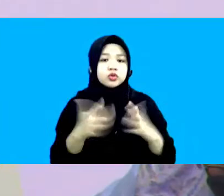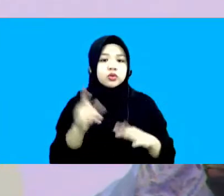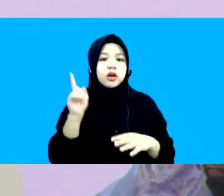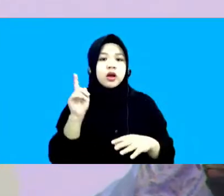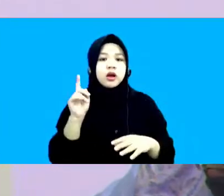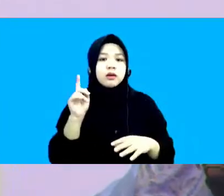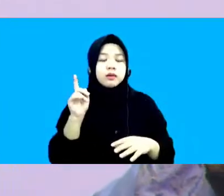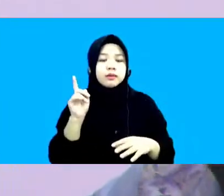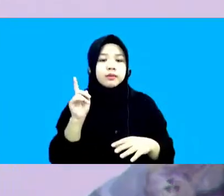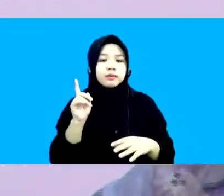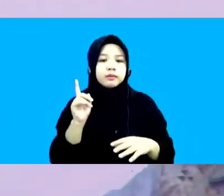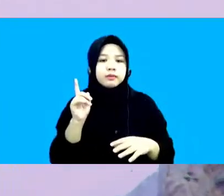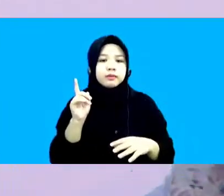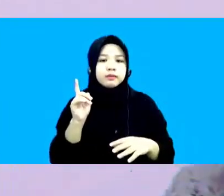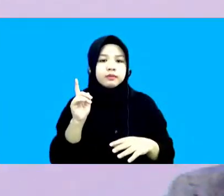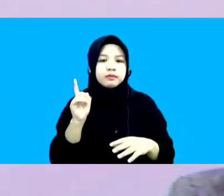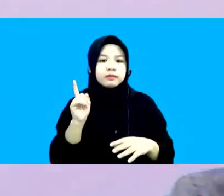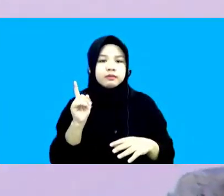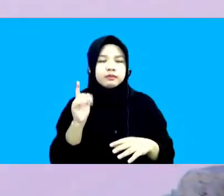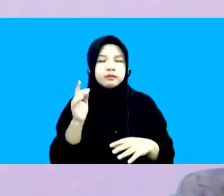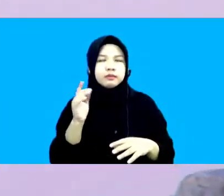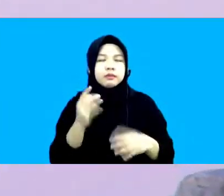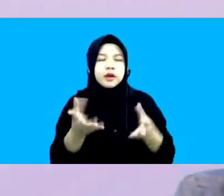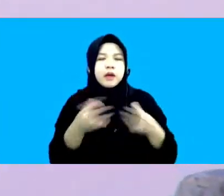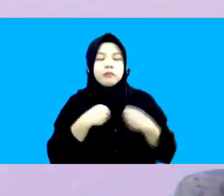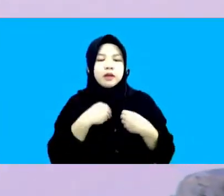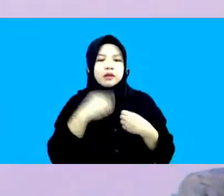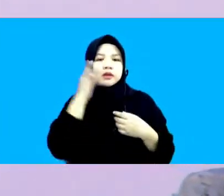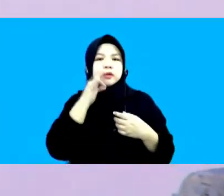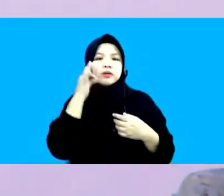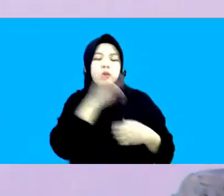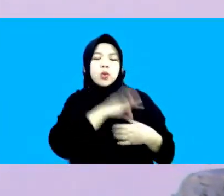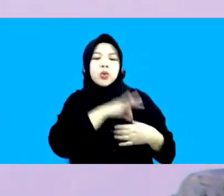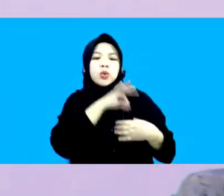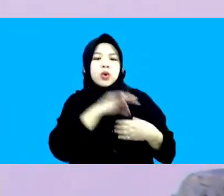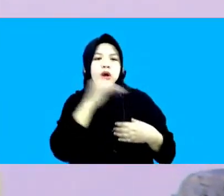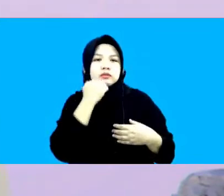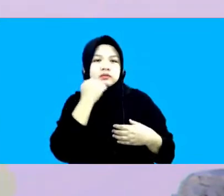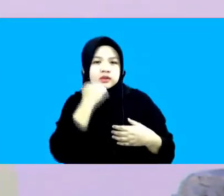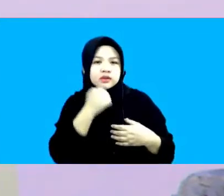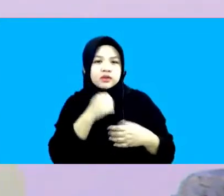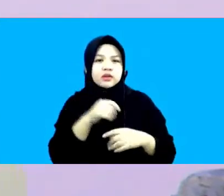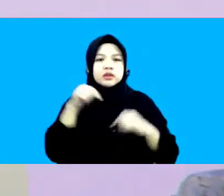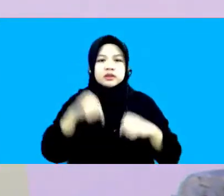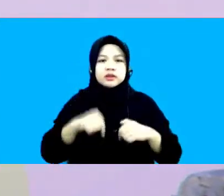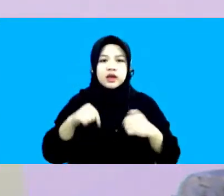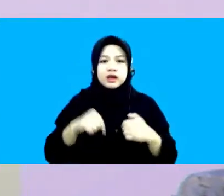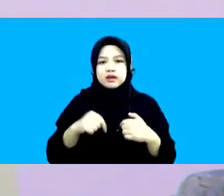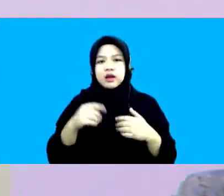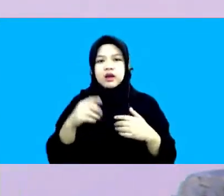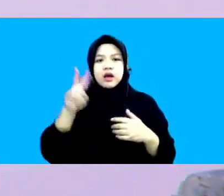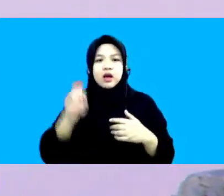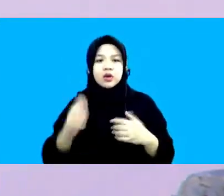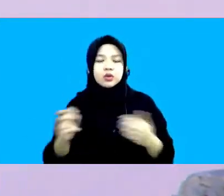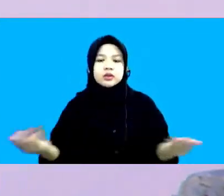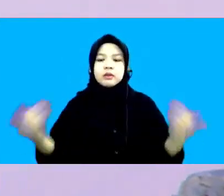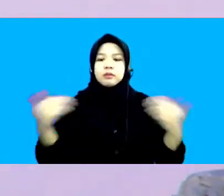without unemployment benefit? They might be worried so much that the declining of income will lead to